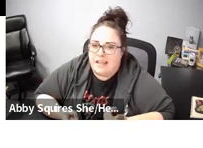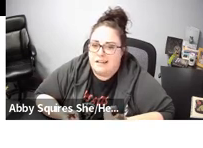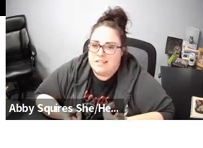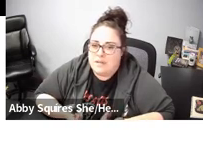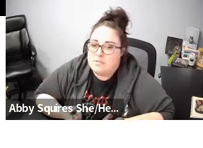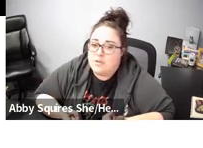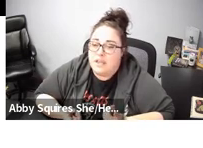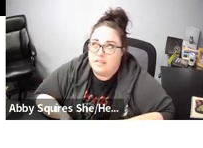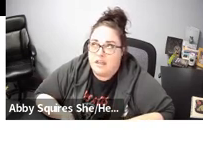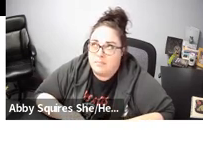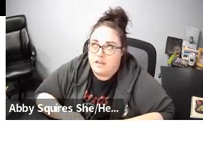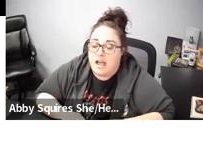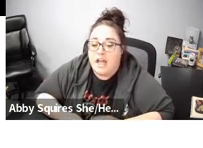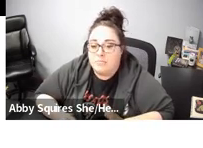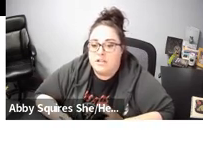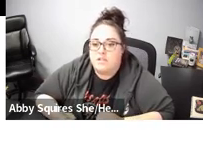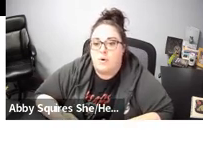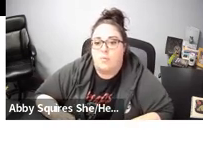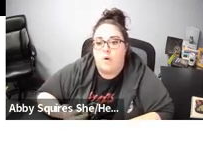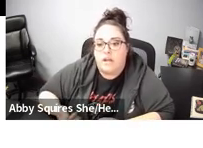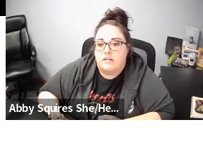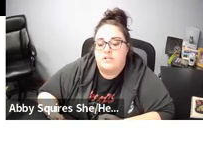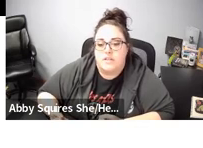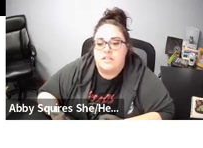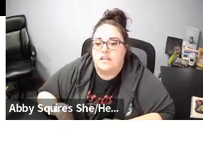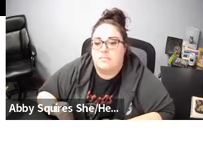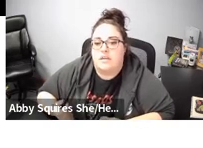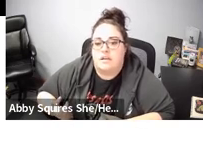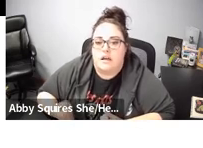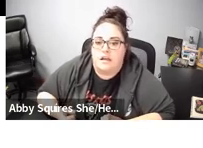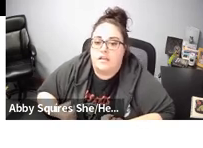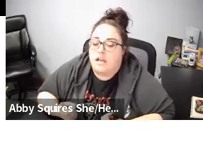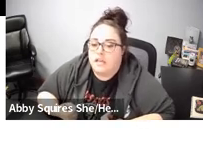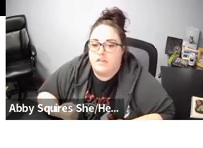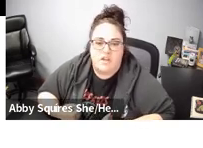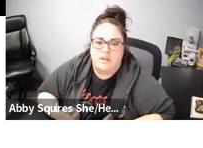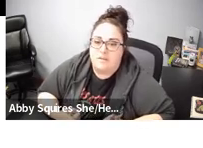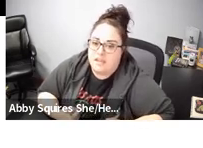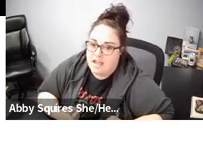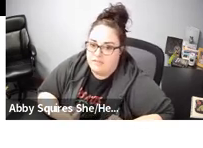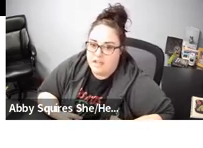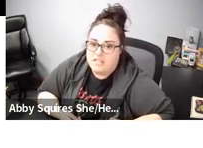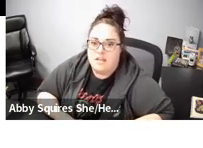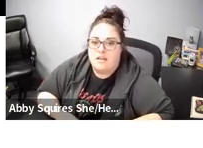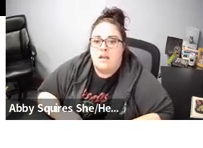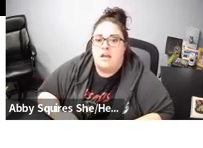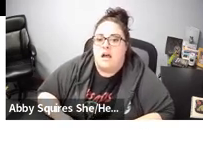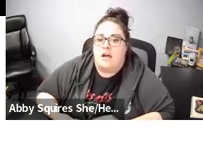design. And sometimes you can get them a hybrid. So one joystick can be concave, the other one can be